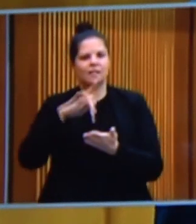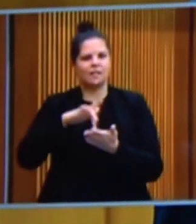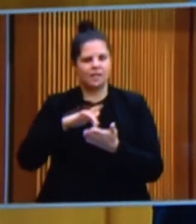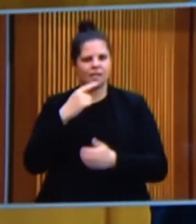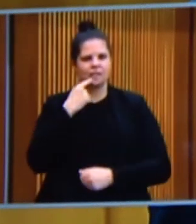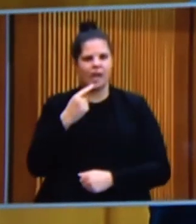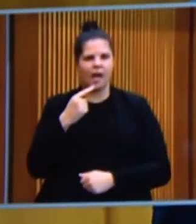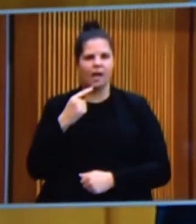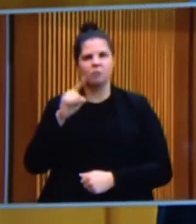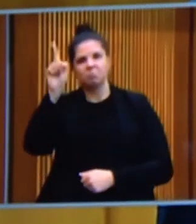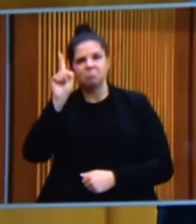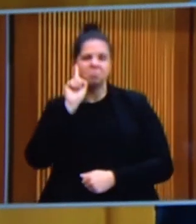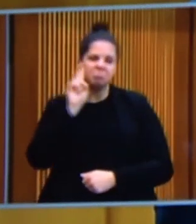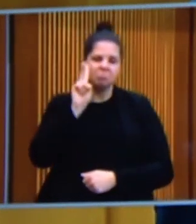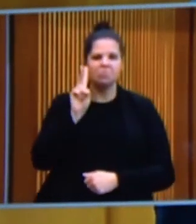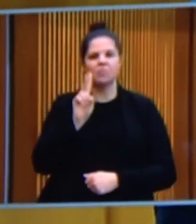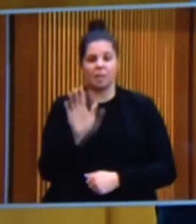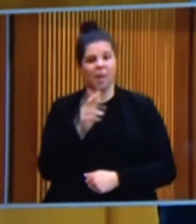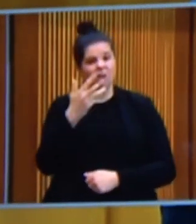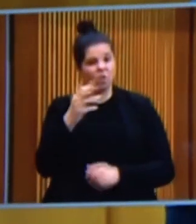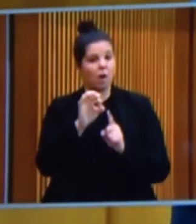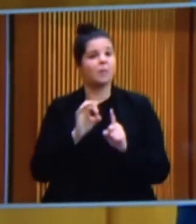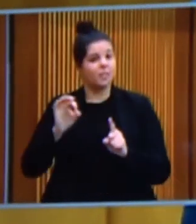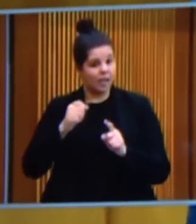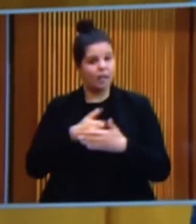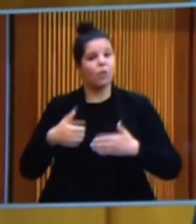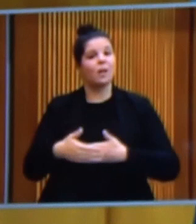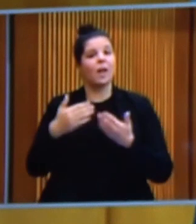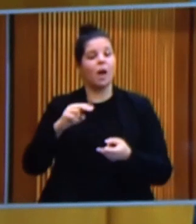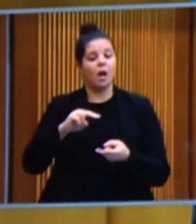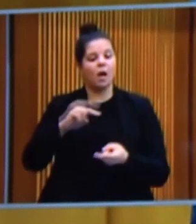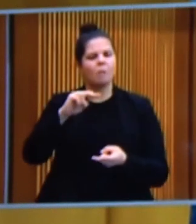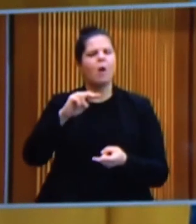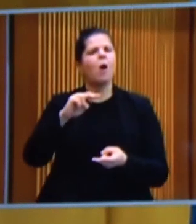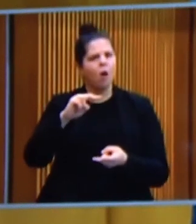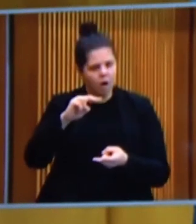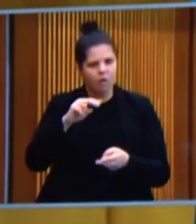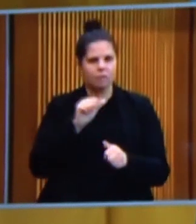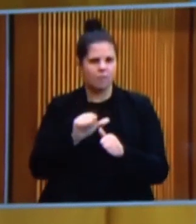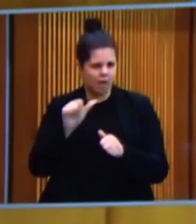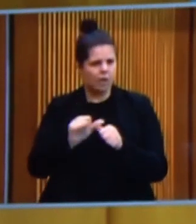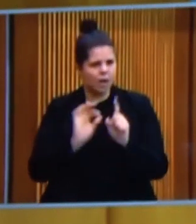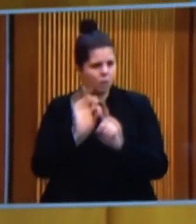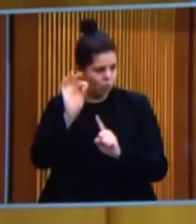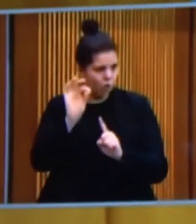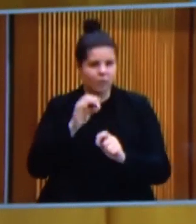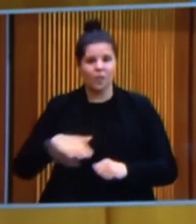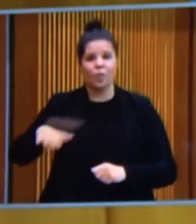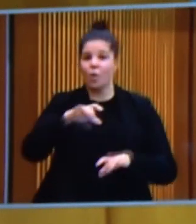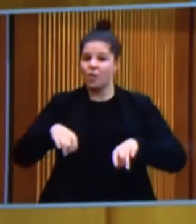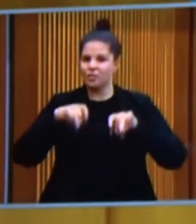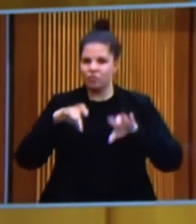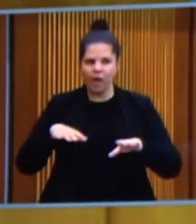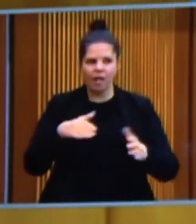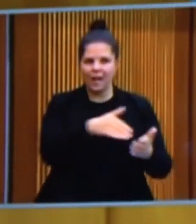have been approximately 9% on average. That's an achievement to which all Australians have